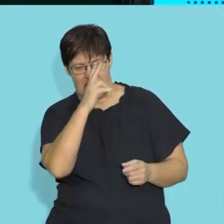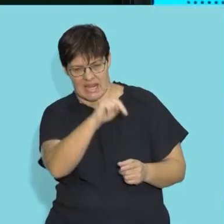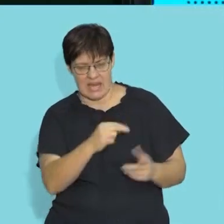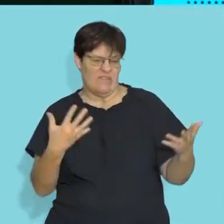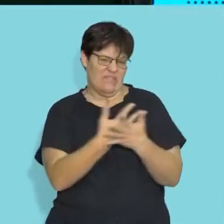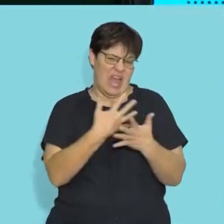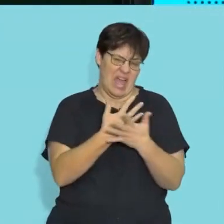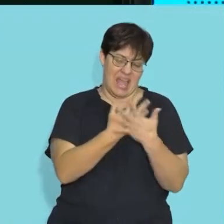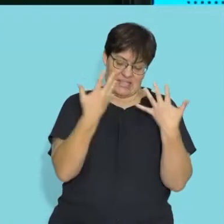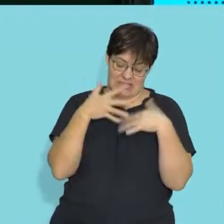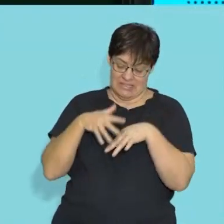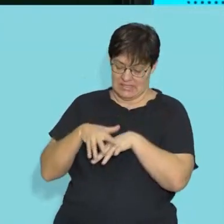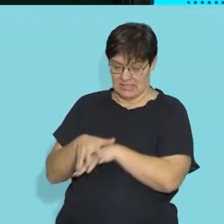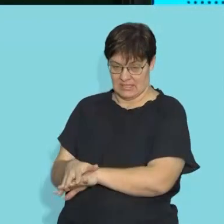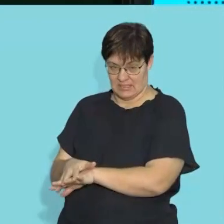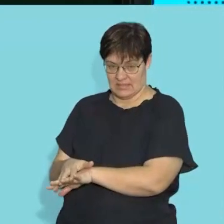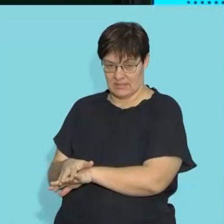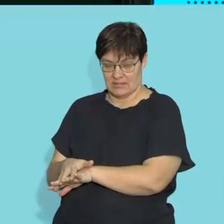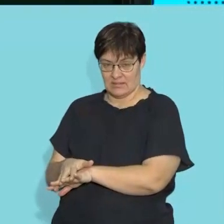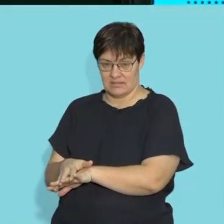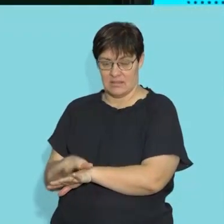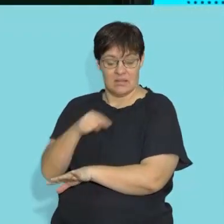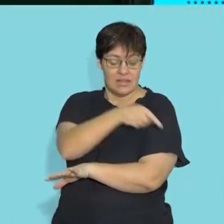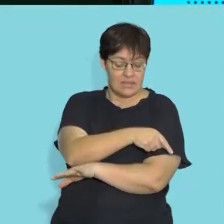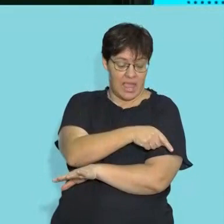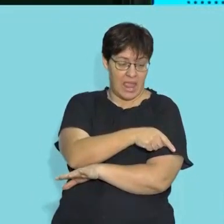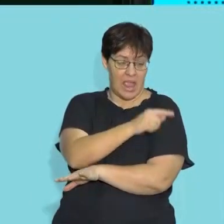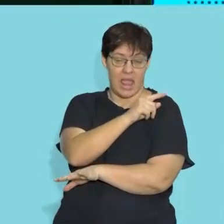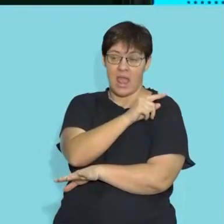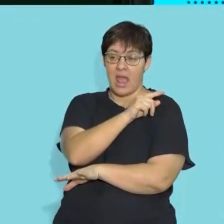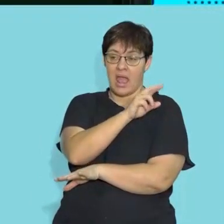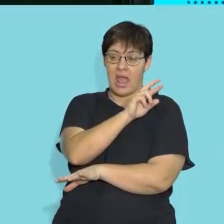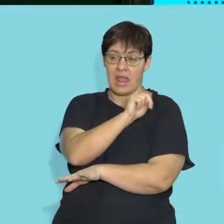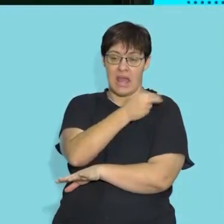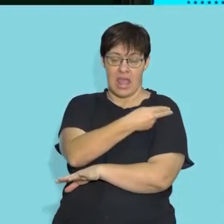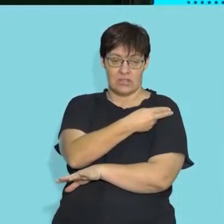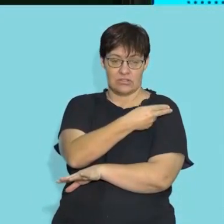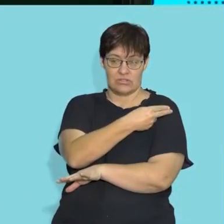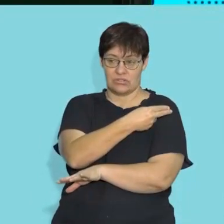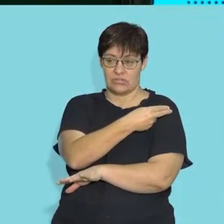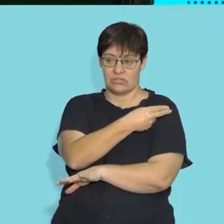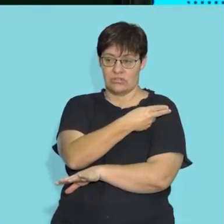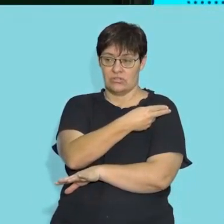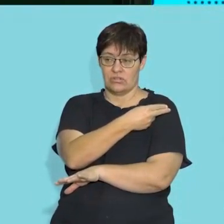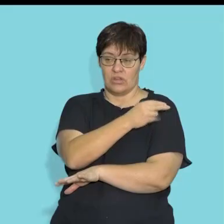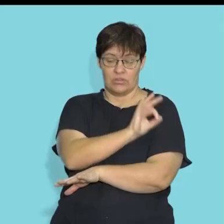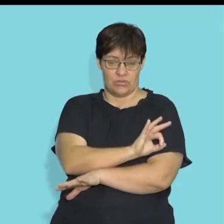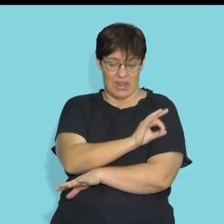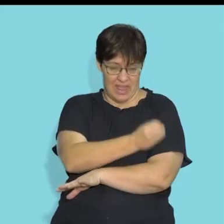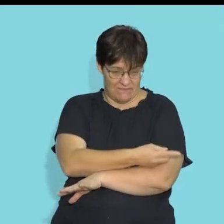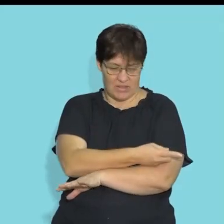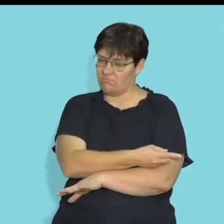fast reaction. There was no ammonia at the beginning. So we plotted the 2 points. Now, after